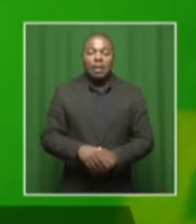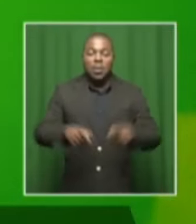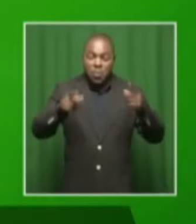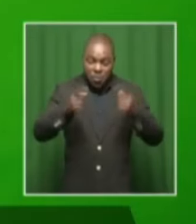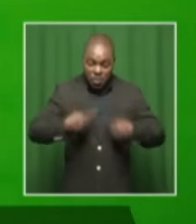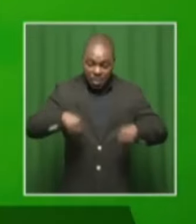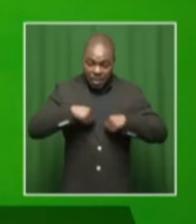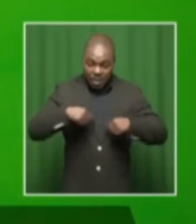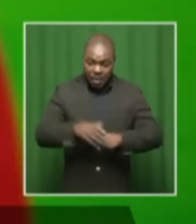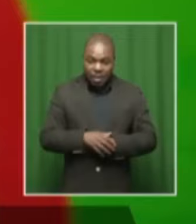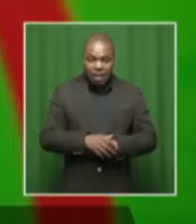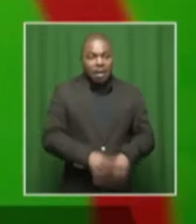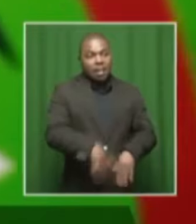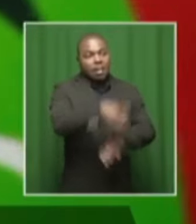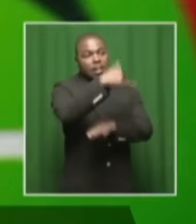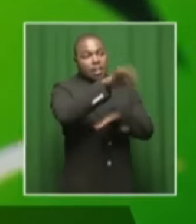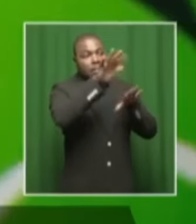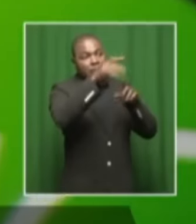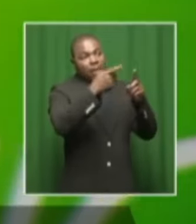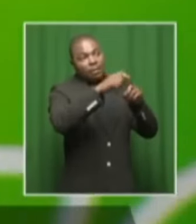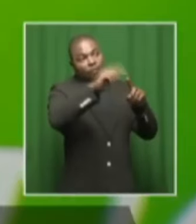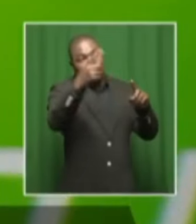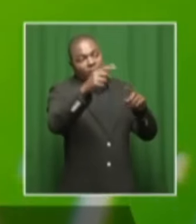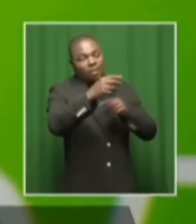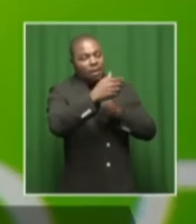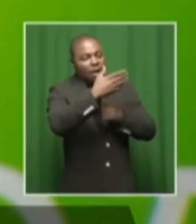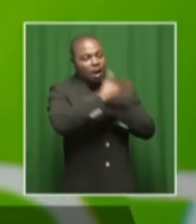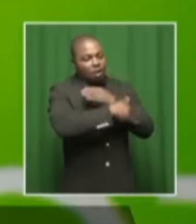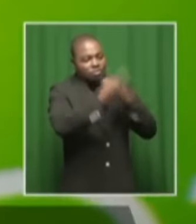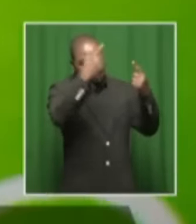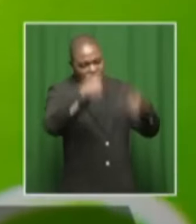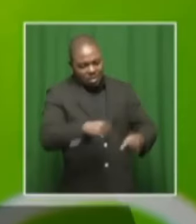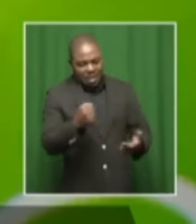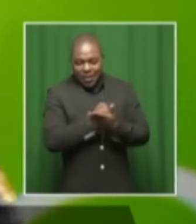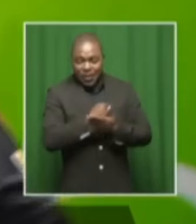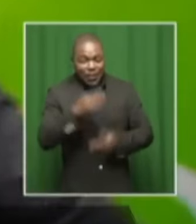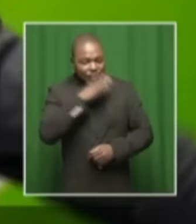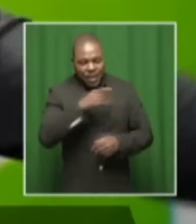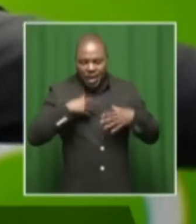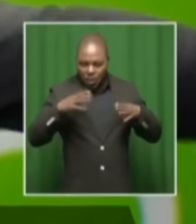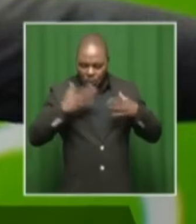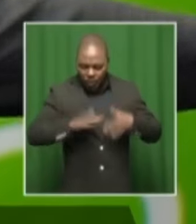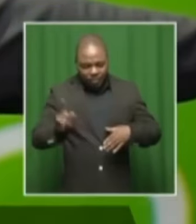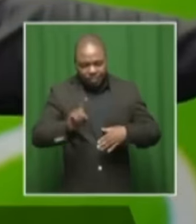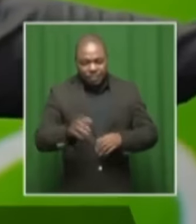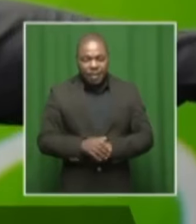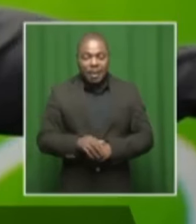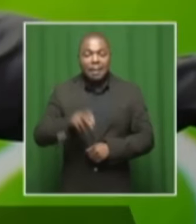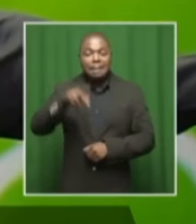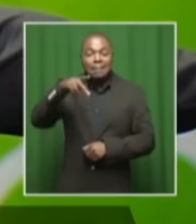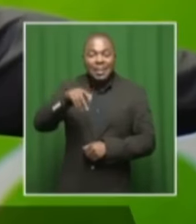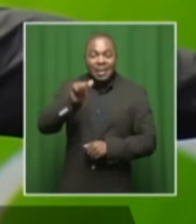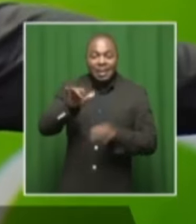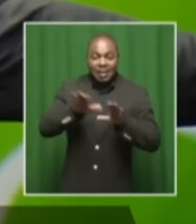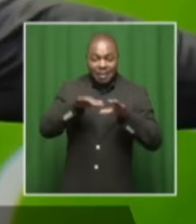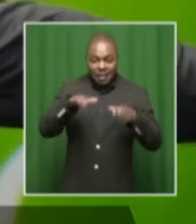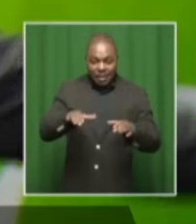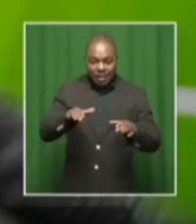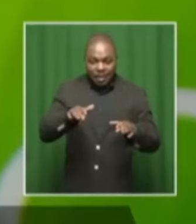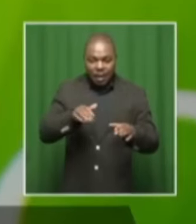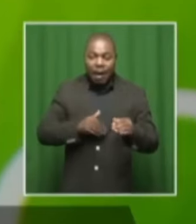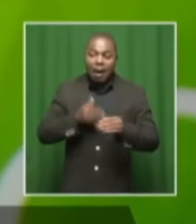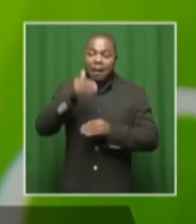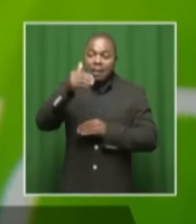We don't want illegal foreigners here. Where the PA, after we've been sworn